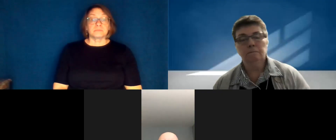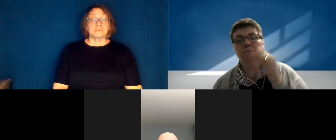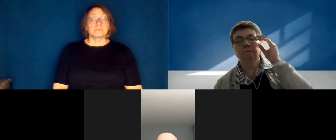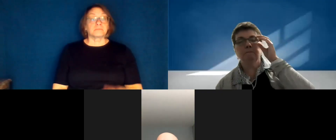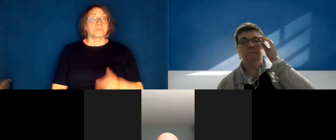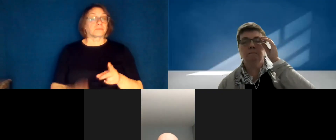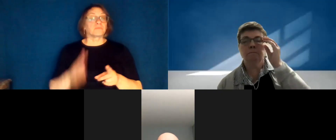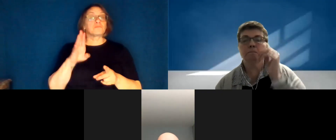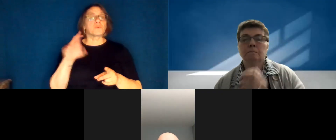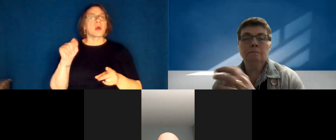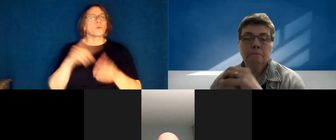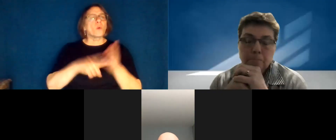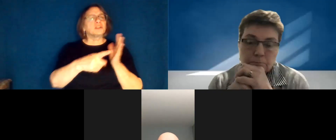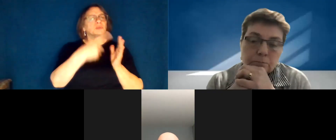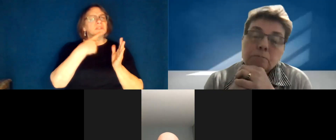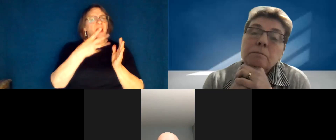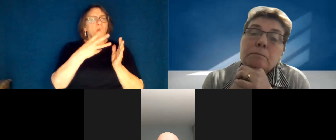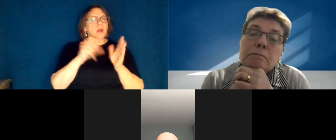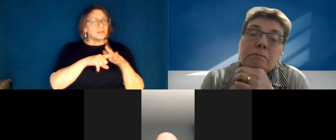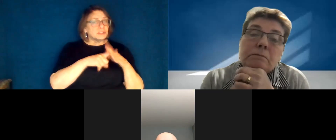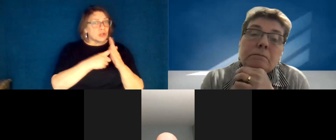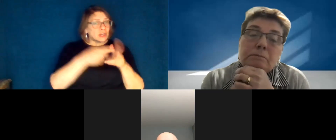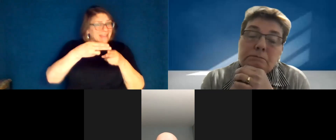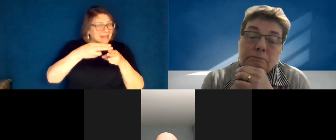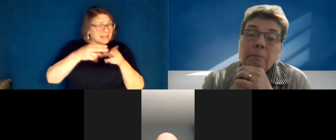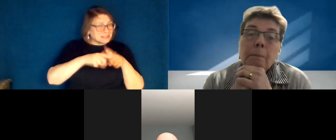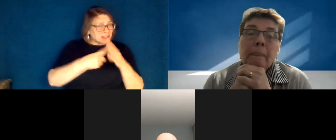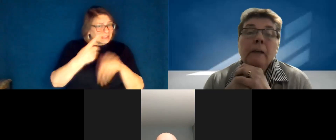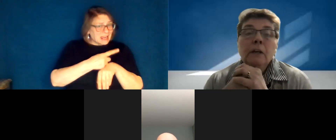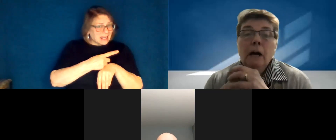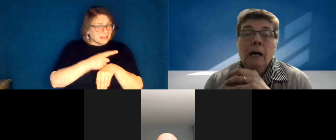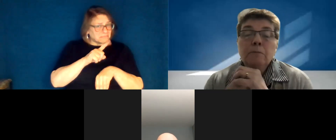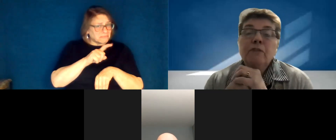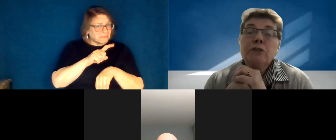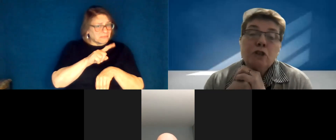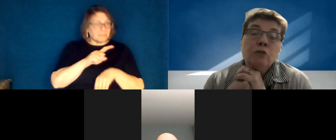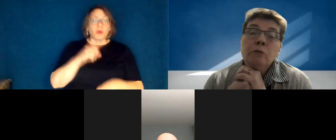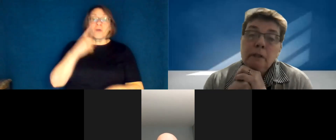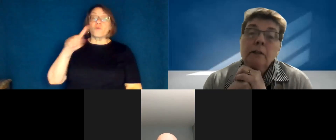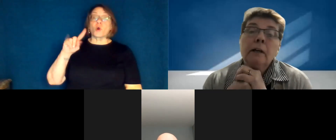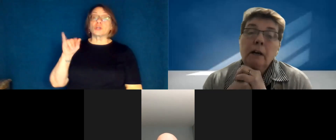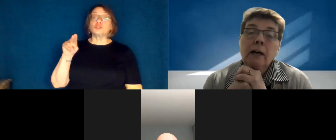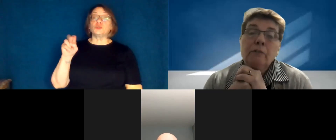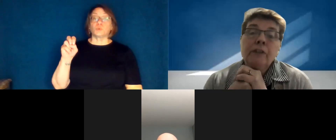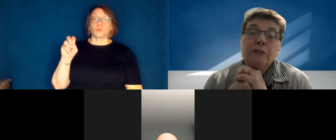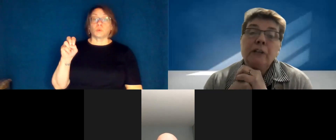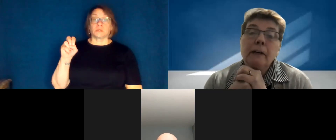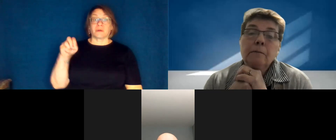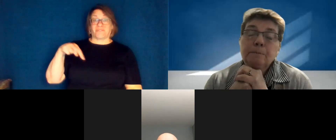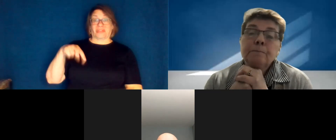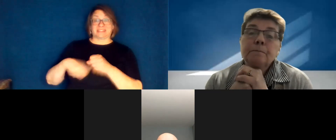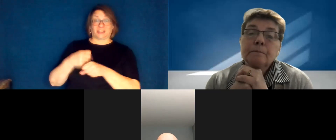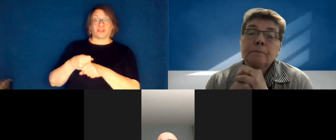Oh, when did you say what the tentative start date again? For June of this